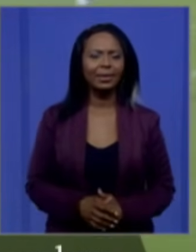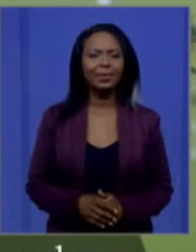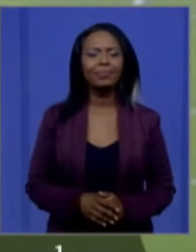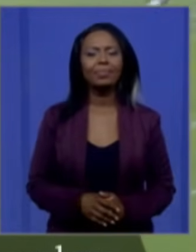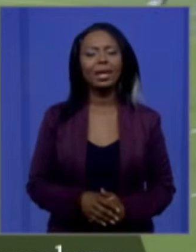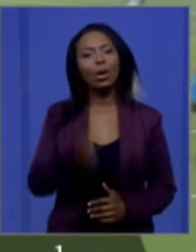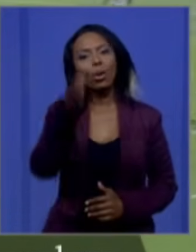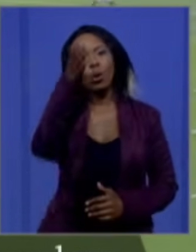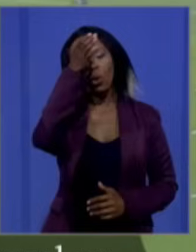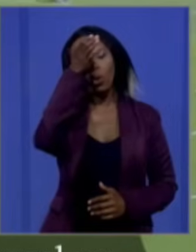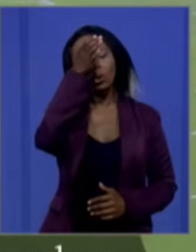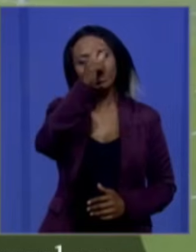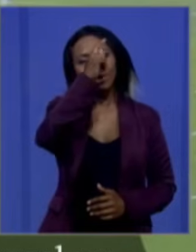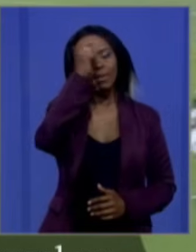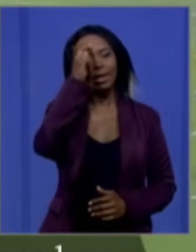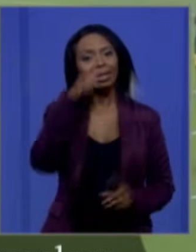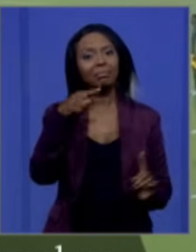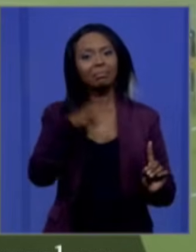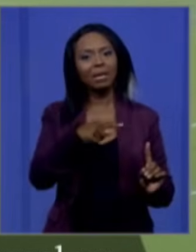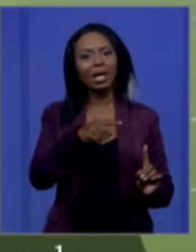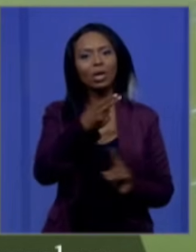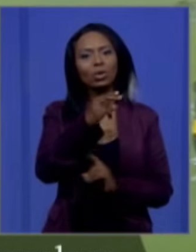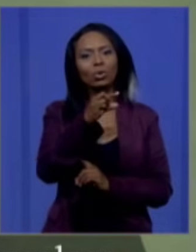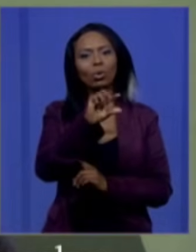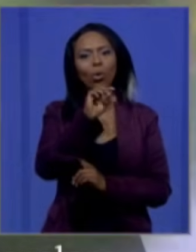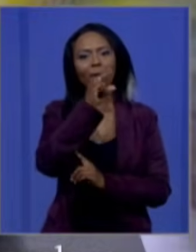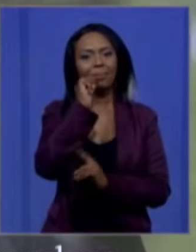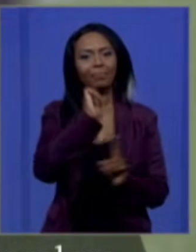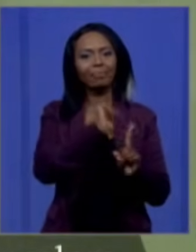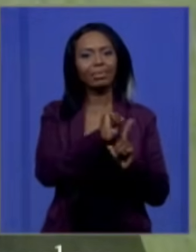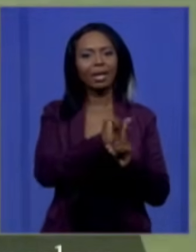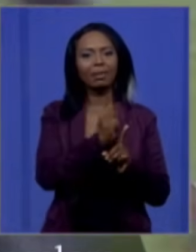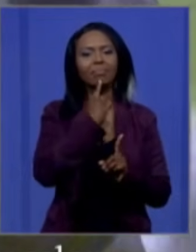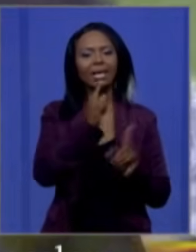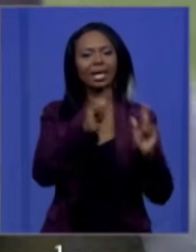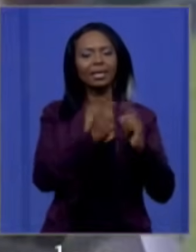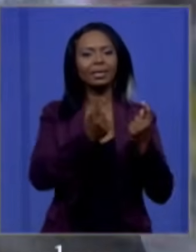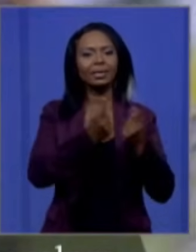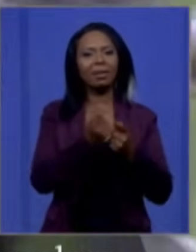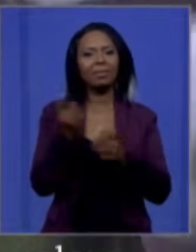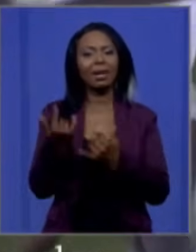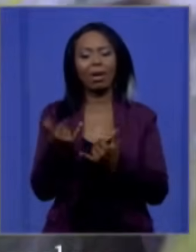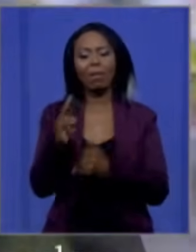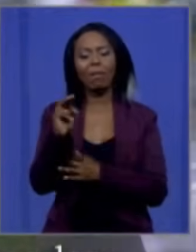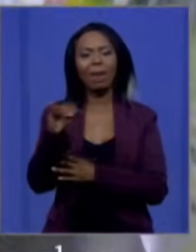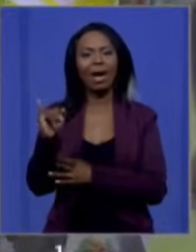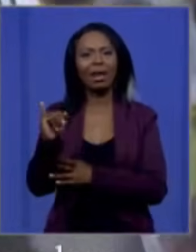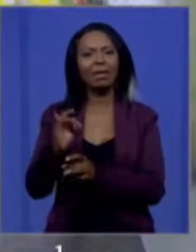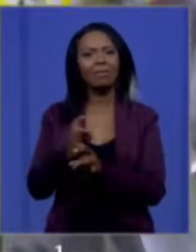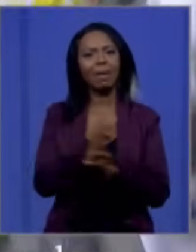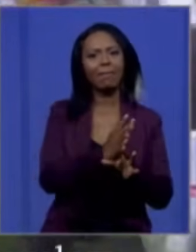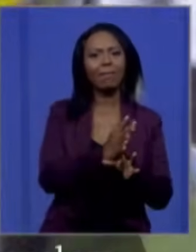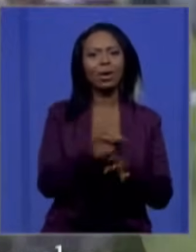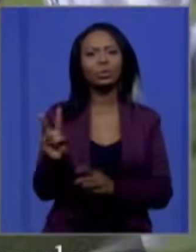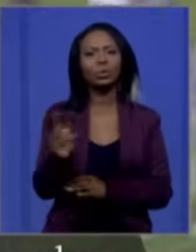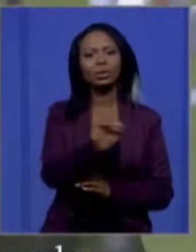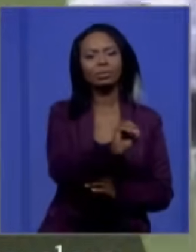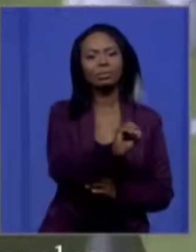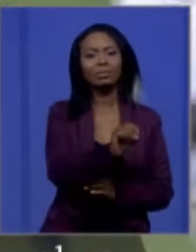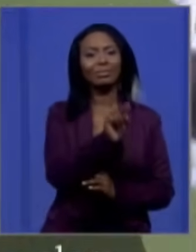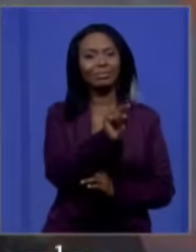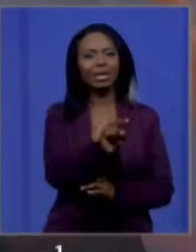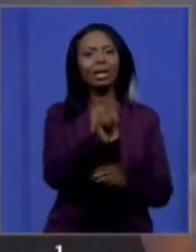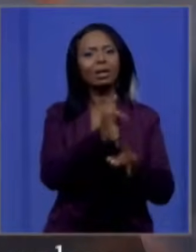Mohlahli wa Bafana Hugo Bruce o re sehlopha seo se tlaišitšwego ke Mali ka dino tše pedi go lefela se swanetše